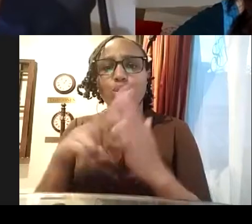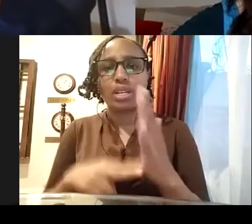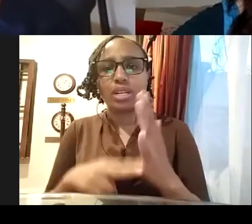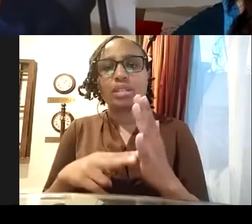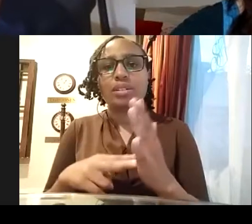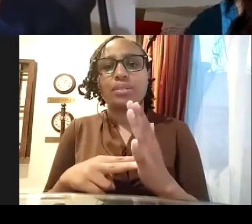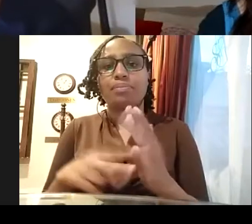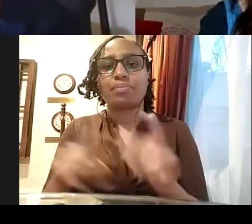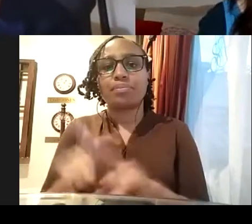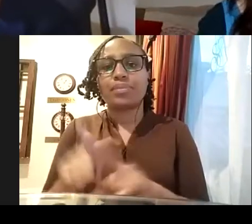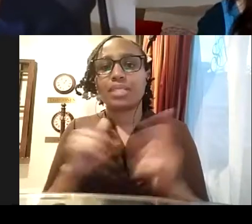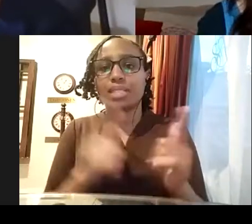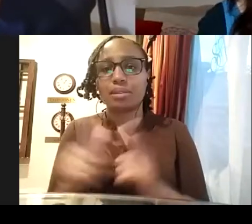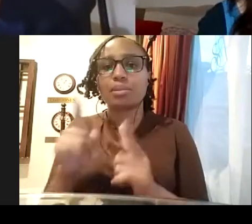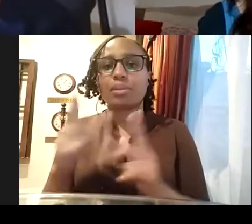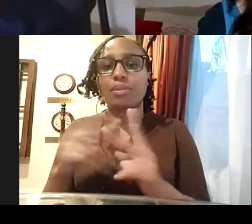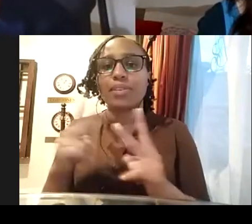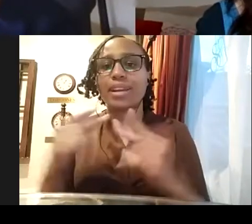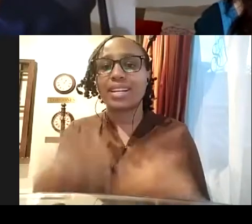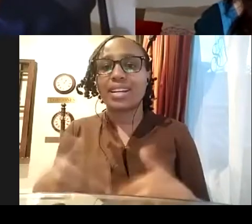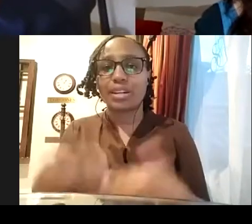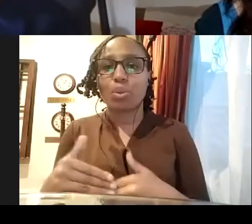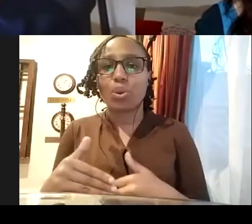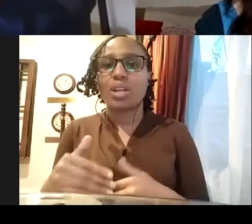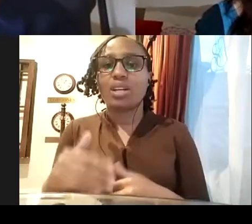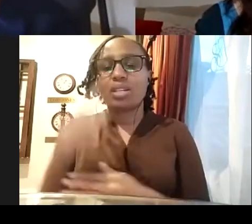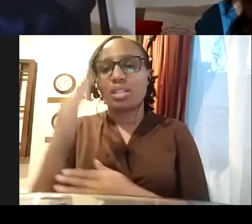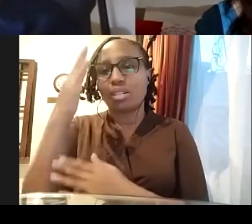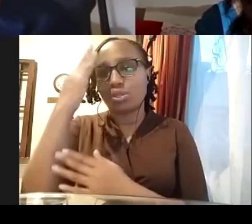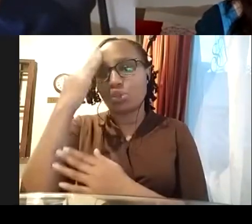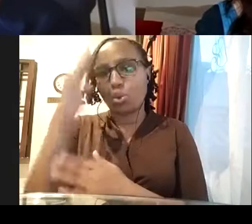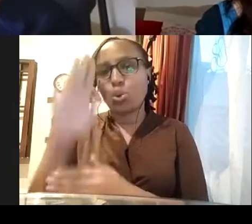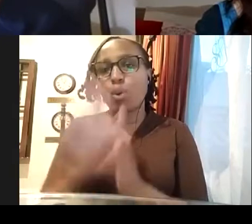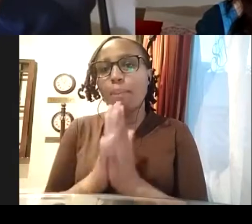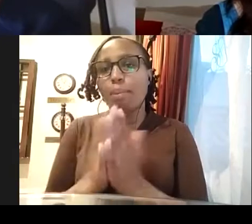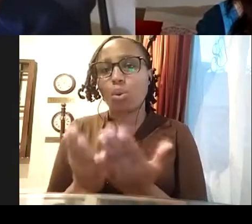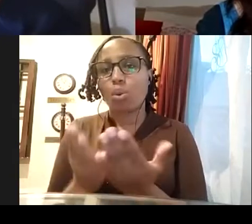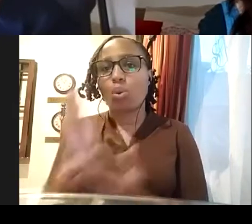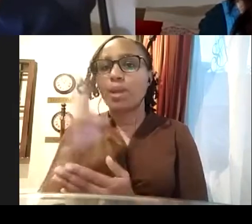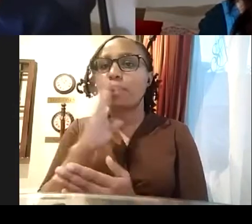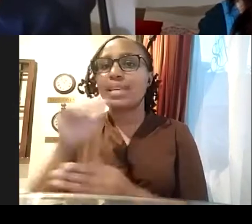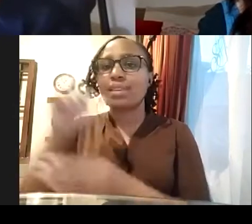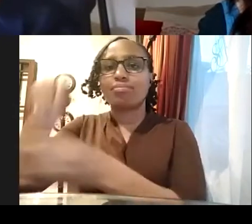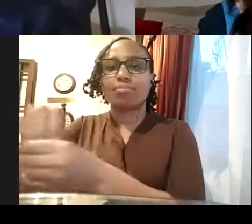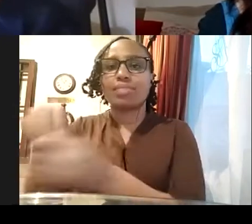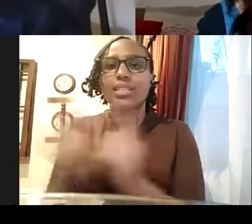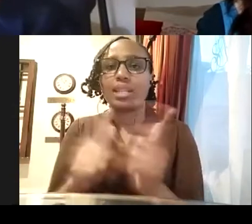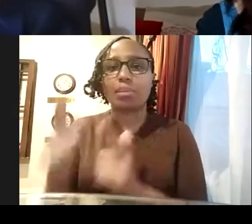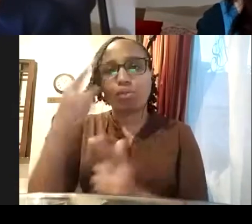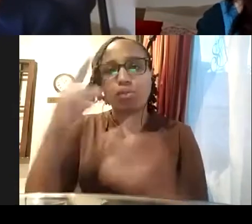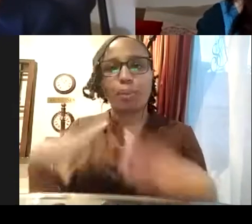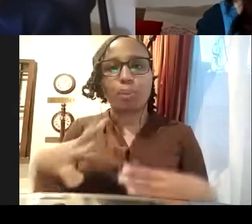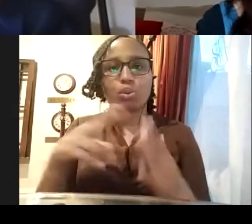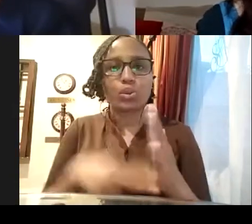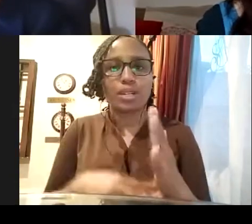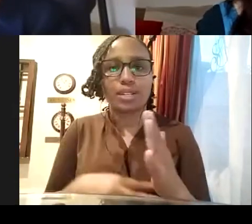libraries, it just must be incredible to know that your book is going to be in libraries for people to read. It's the